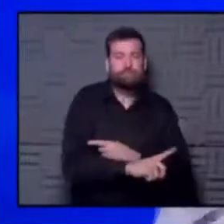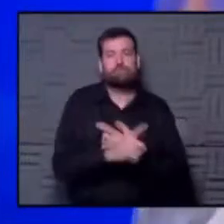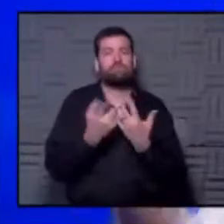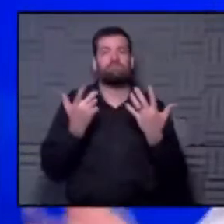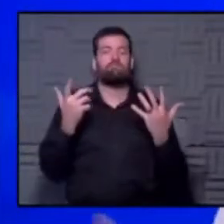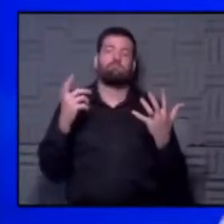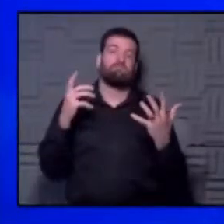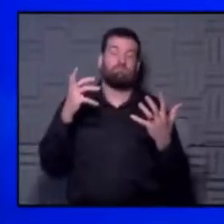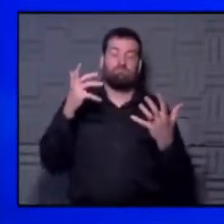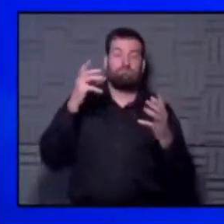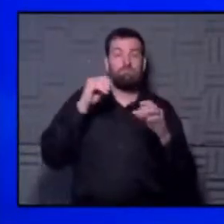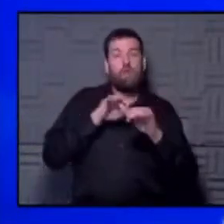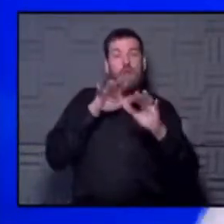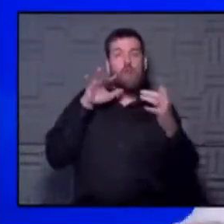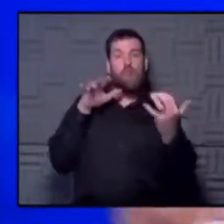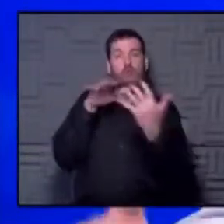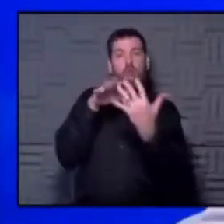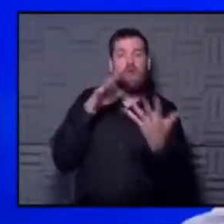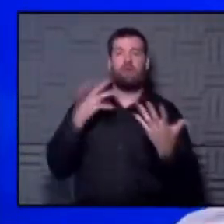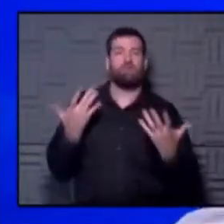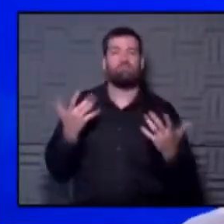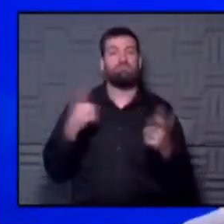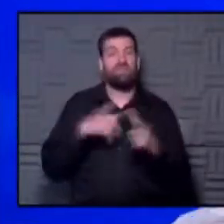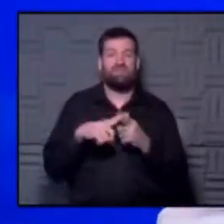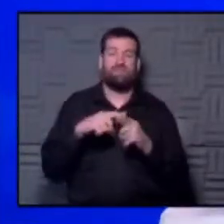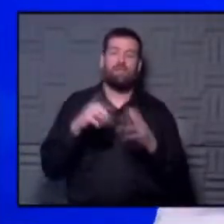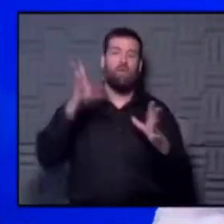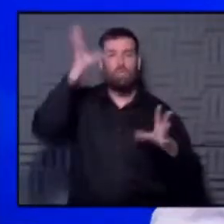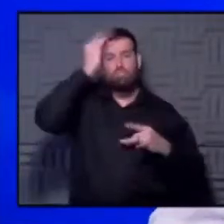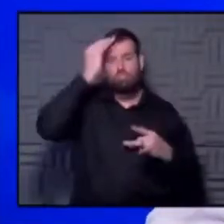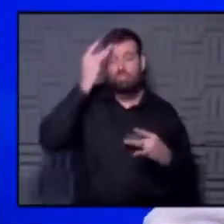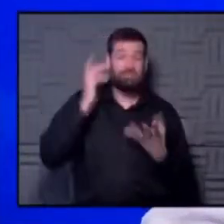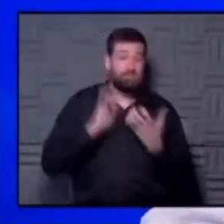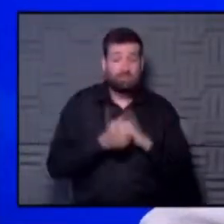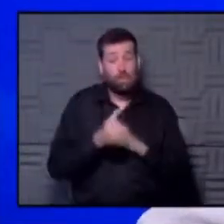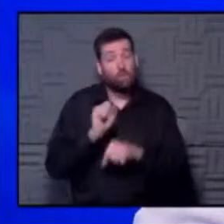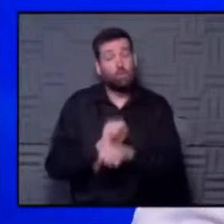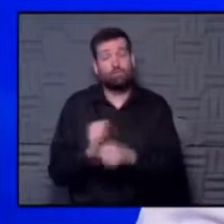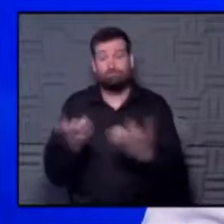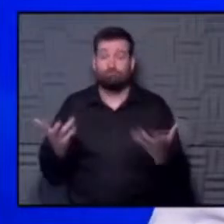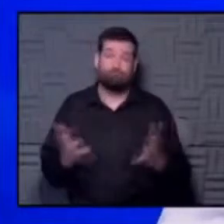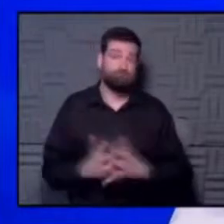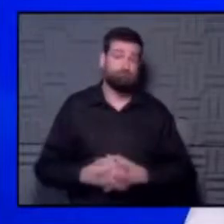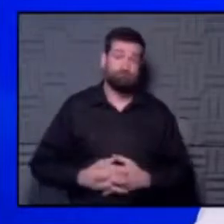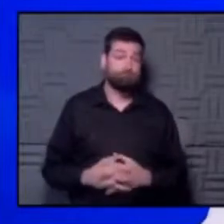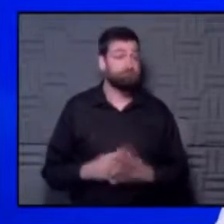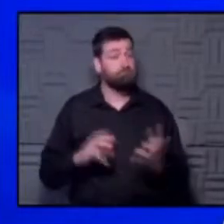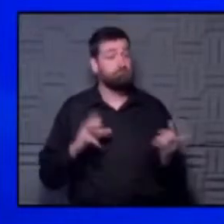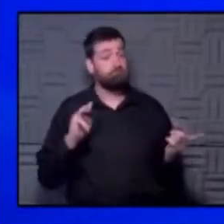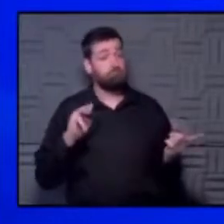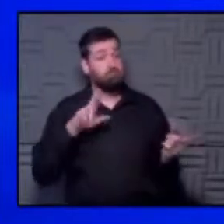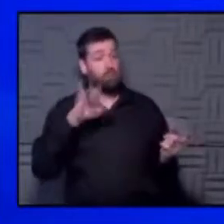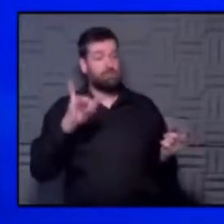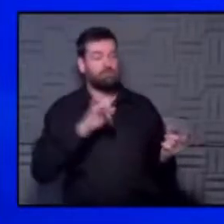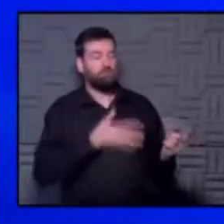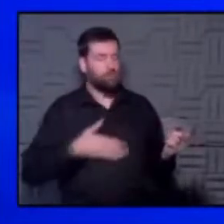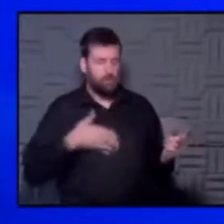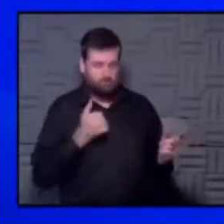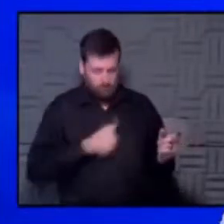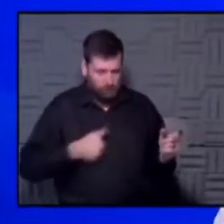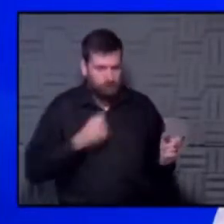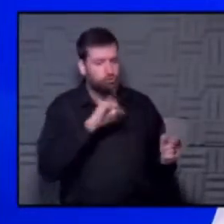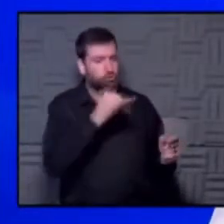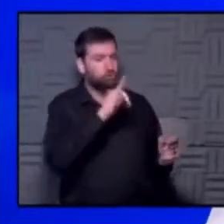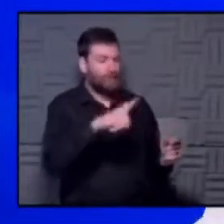breath clouds are interacting, and pretty soon, you got each other's germs. That's just how the germ factory works. Marcy, sorry, Jill. Yeah,